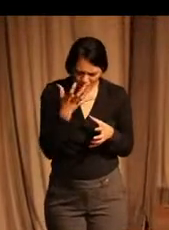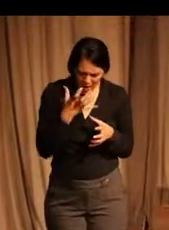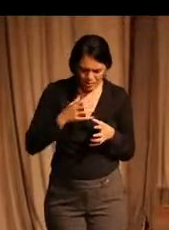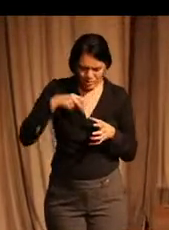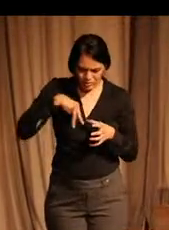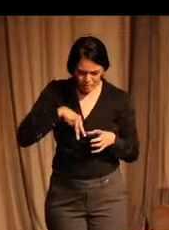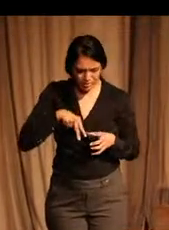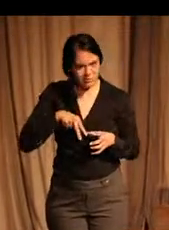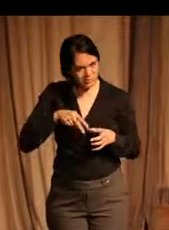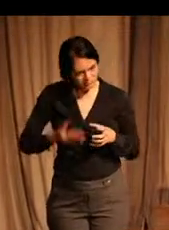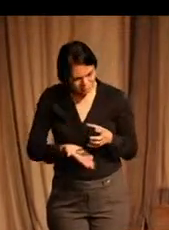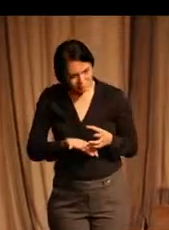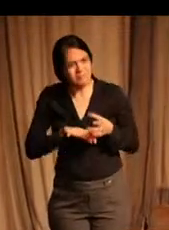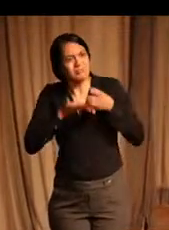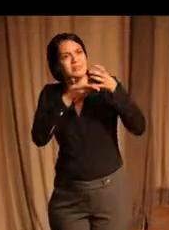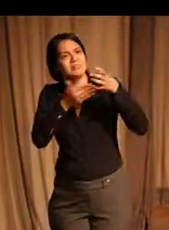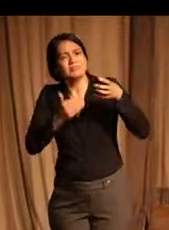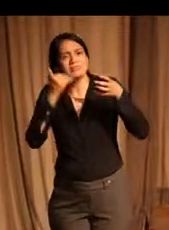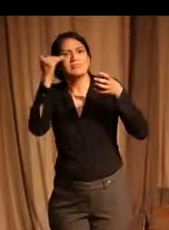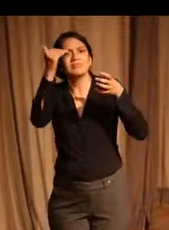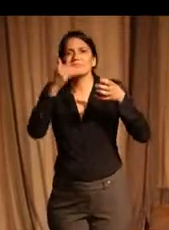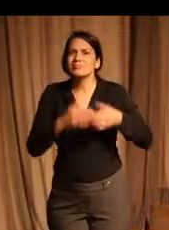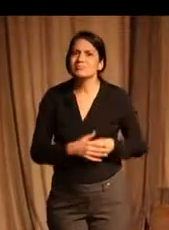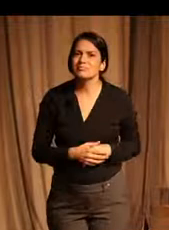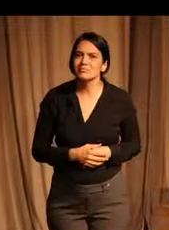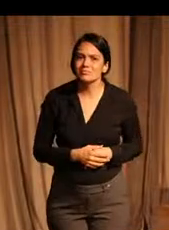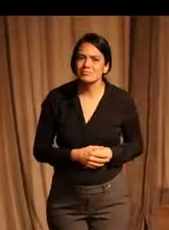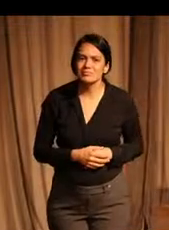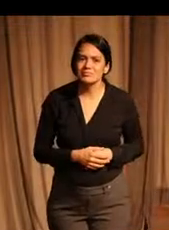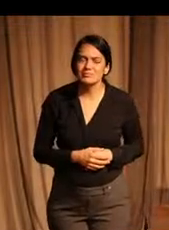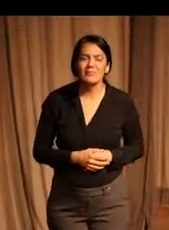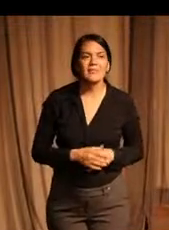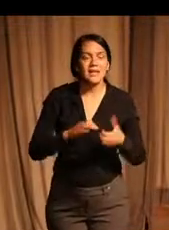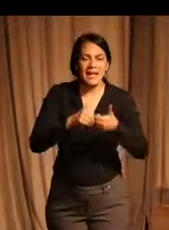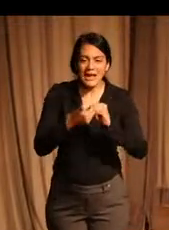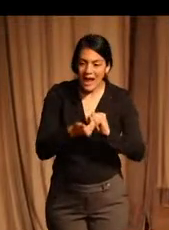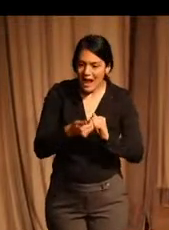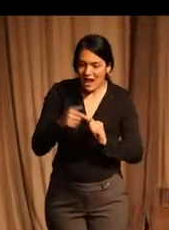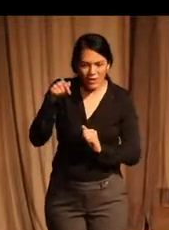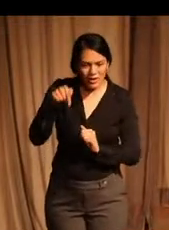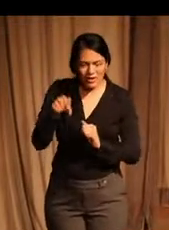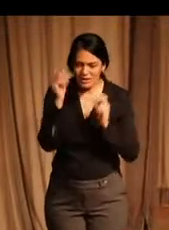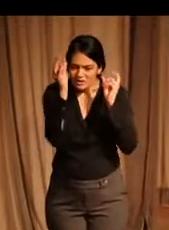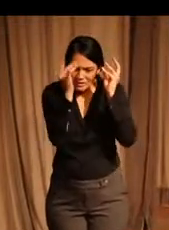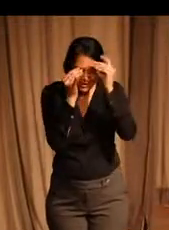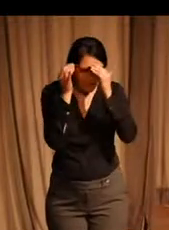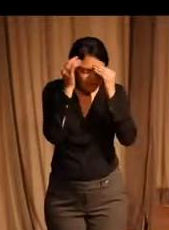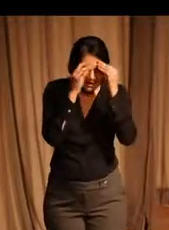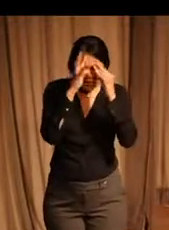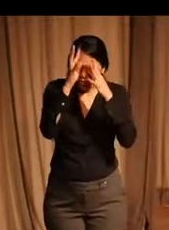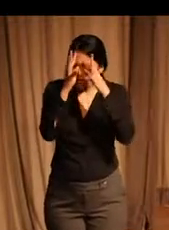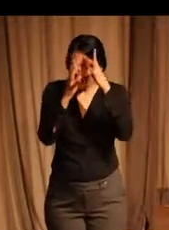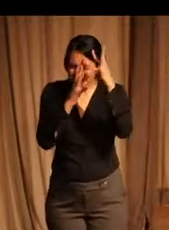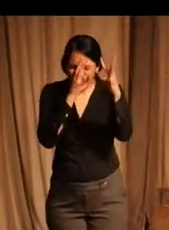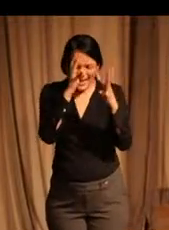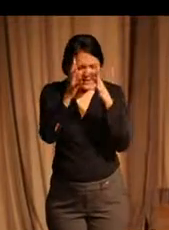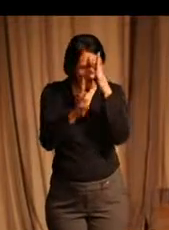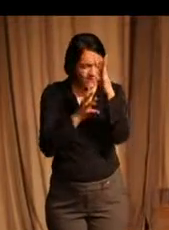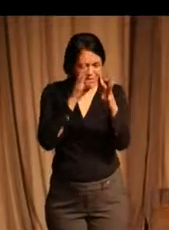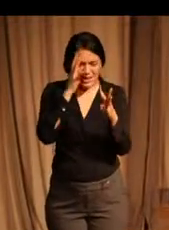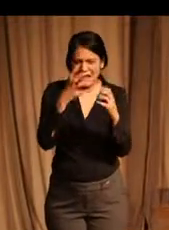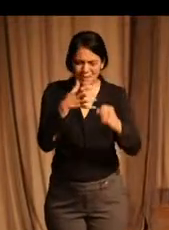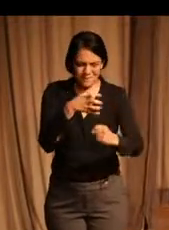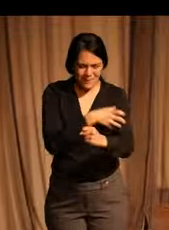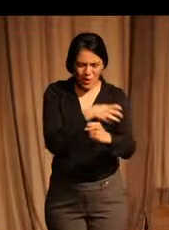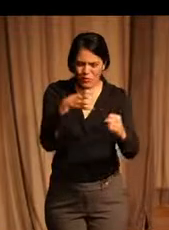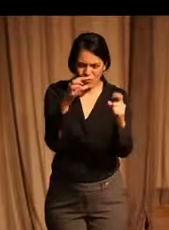and all of the things that he did and the ways that he created were obviously, you know, so powerful. And